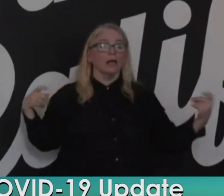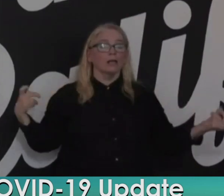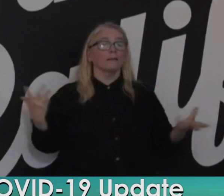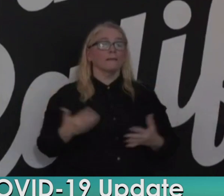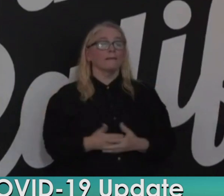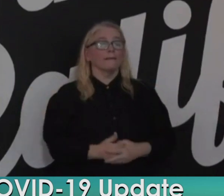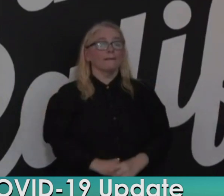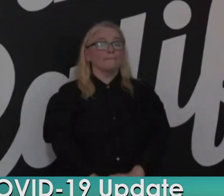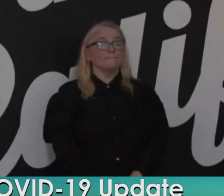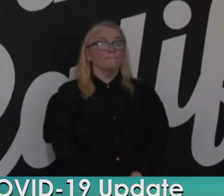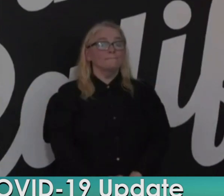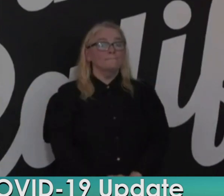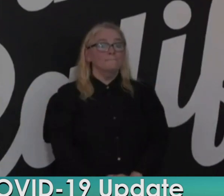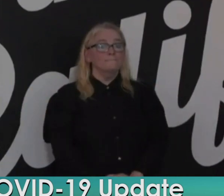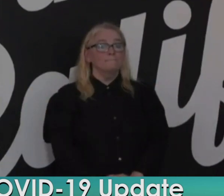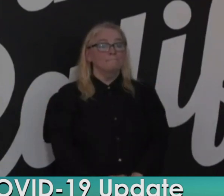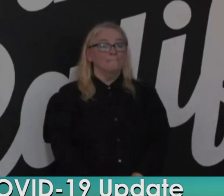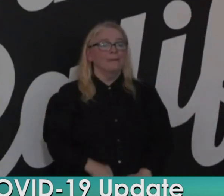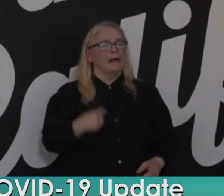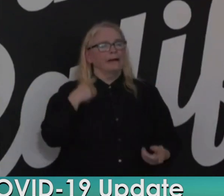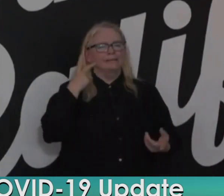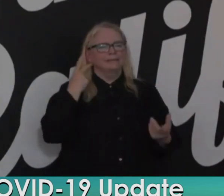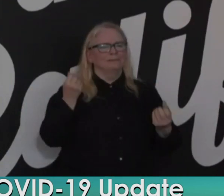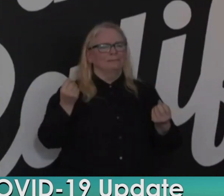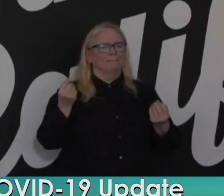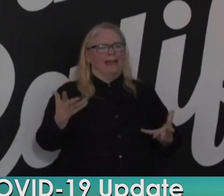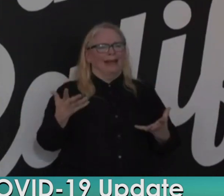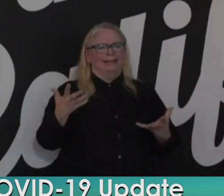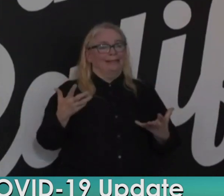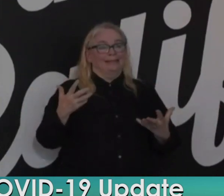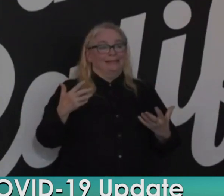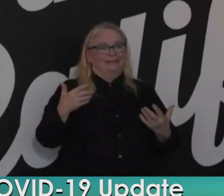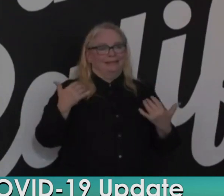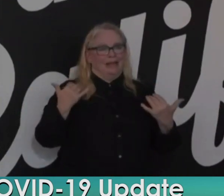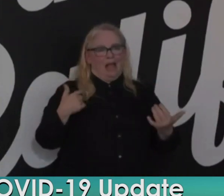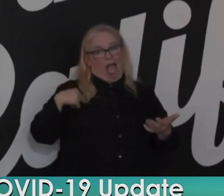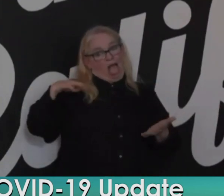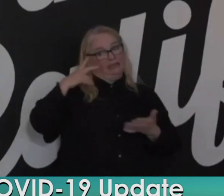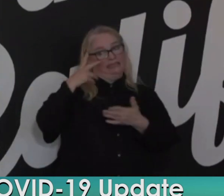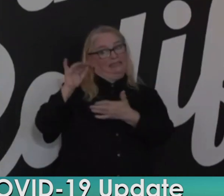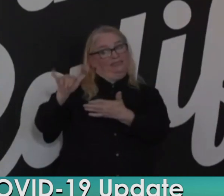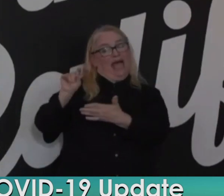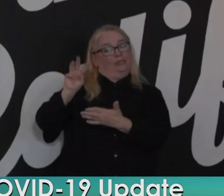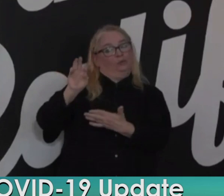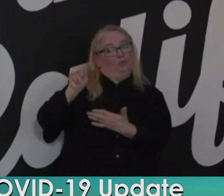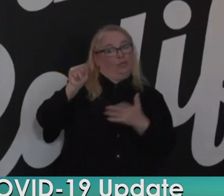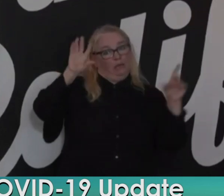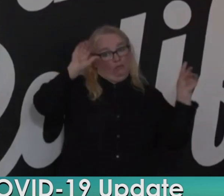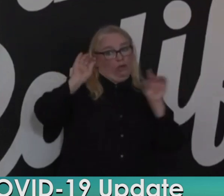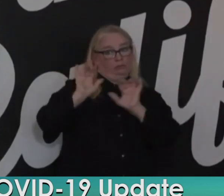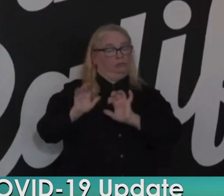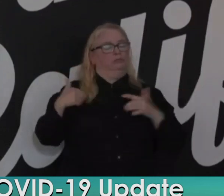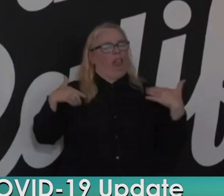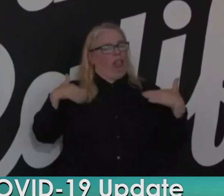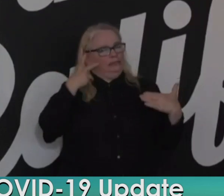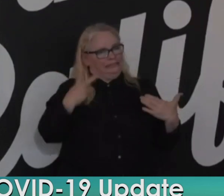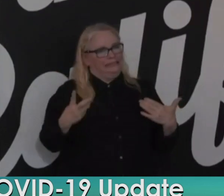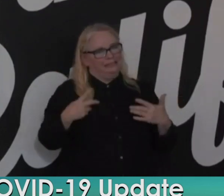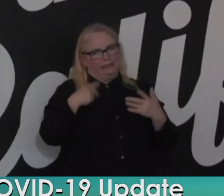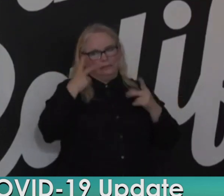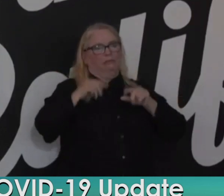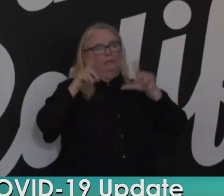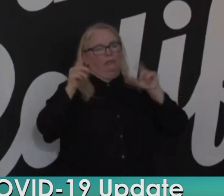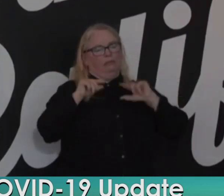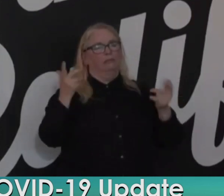Many tweets today. I'll take a look at that tweet. Let me just say this. In the spirit of what the president said, let me reflect on it. Well-run